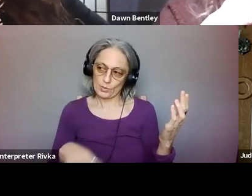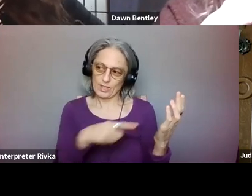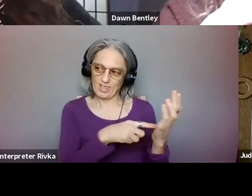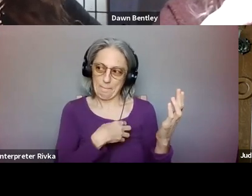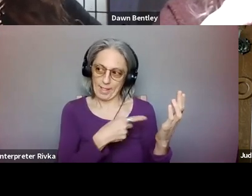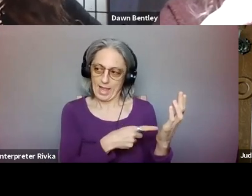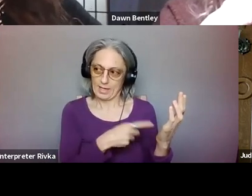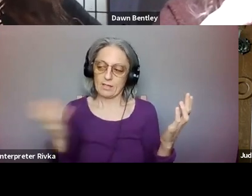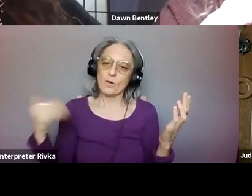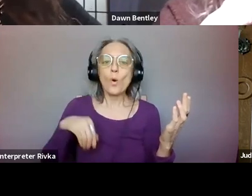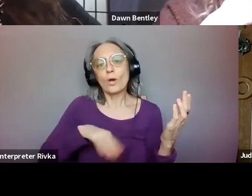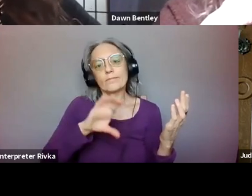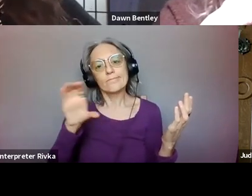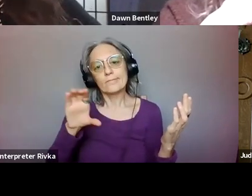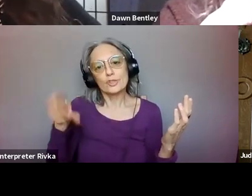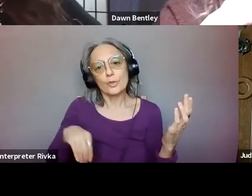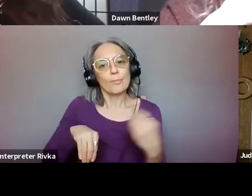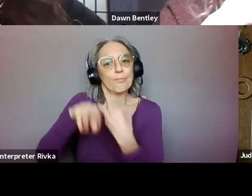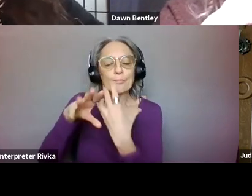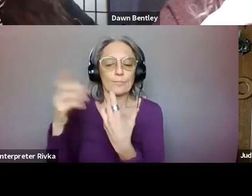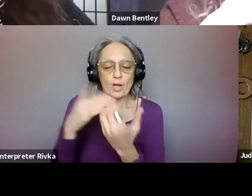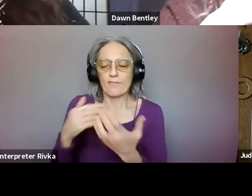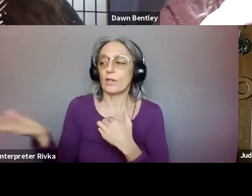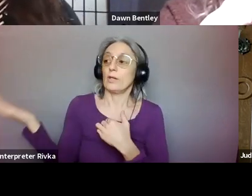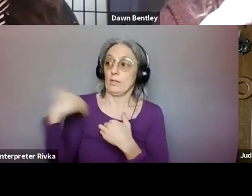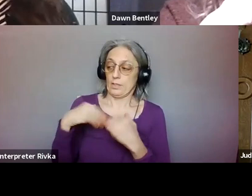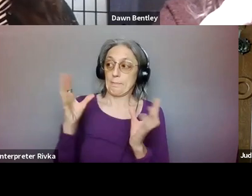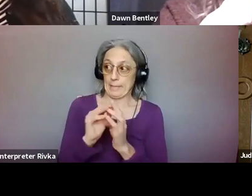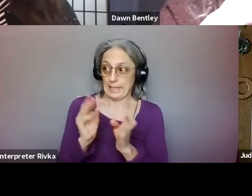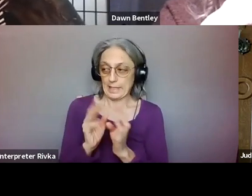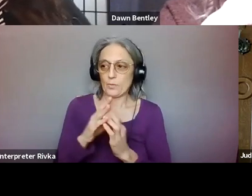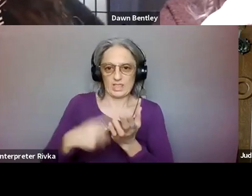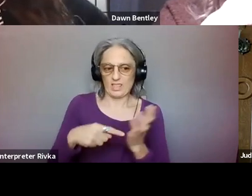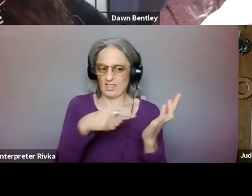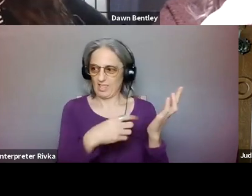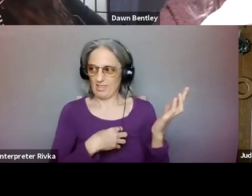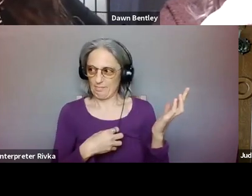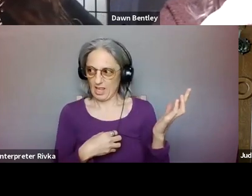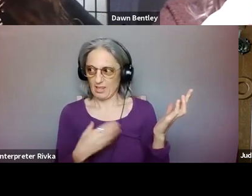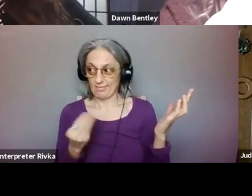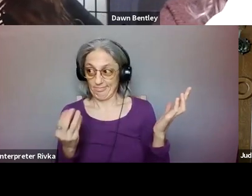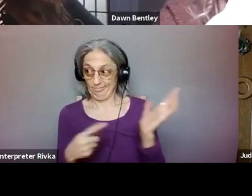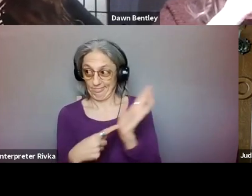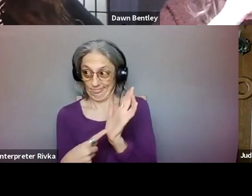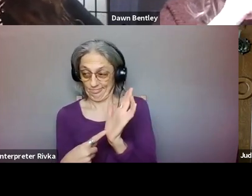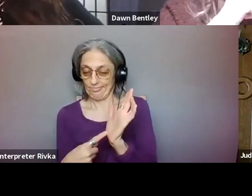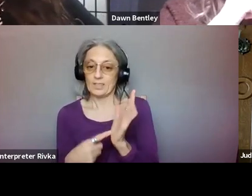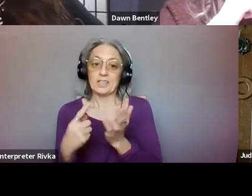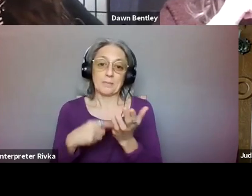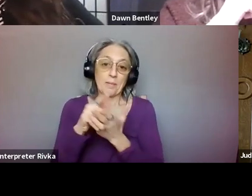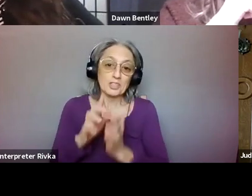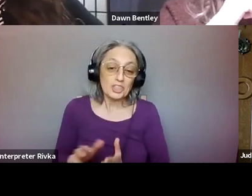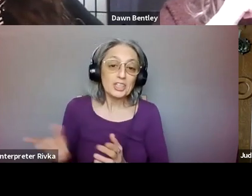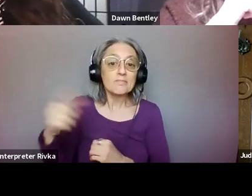we want to discuss this with you. And sometimes we'll send our investigator out to look into it. if it really is serious, we can even